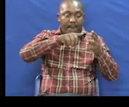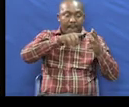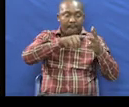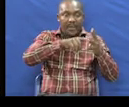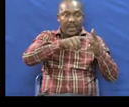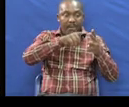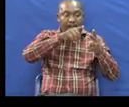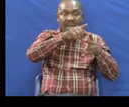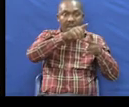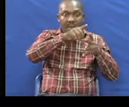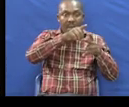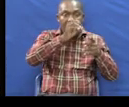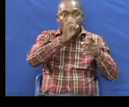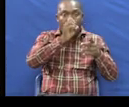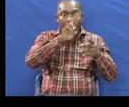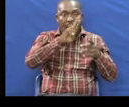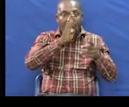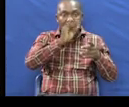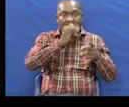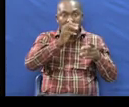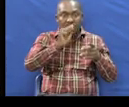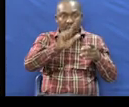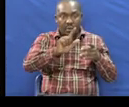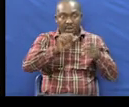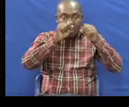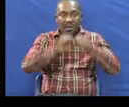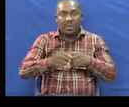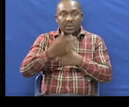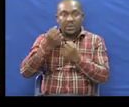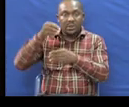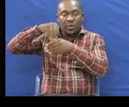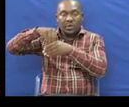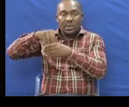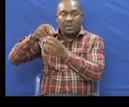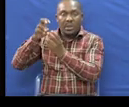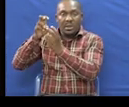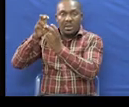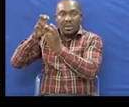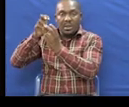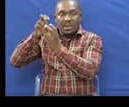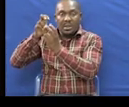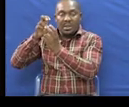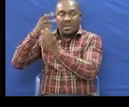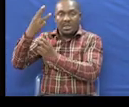14 electrons. But we are dealing with d orbital. If you try to look